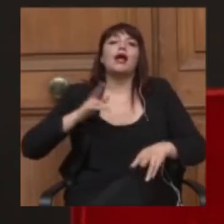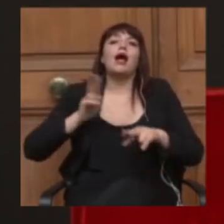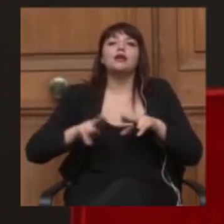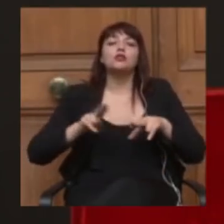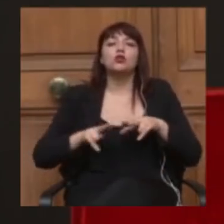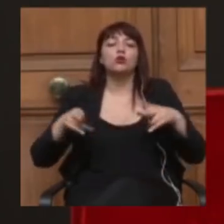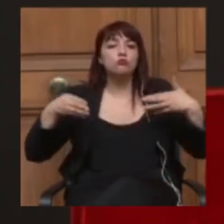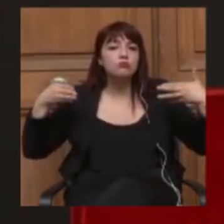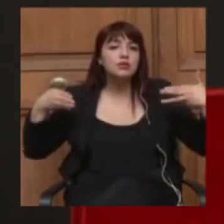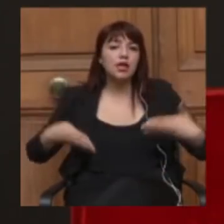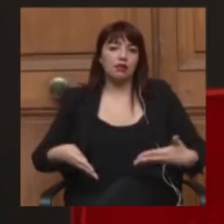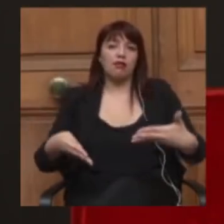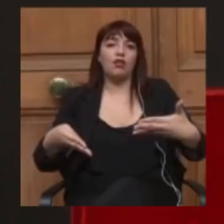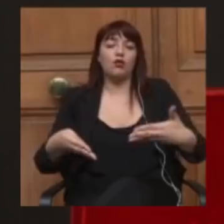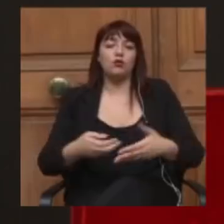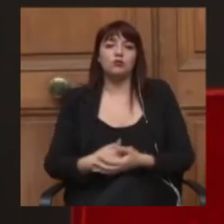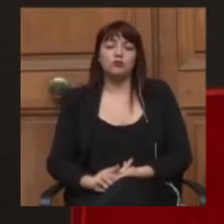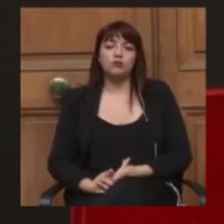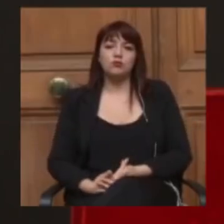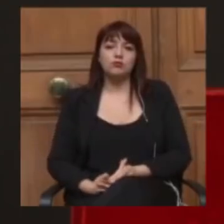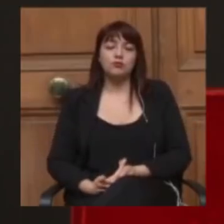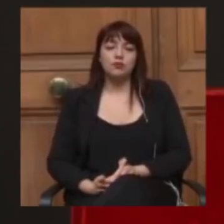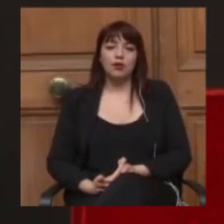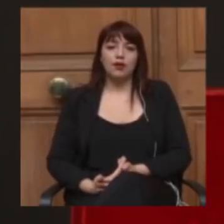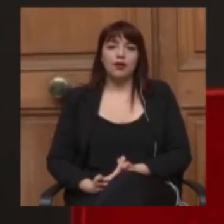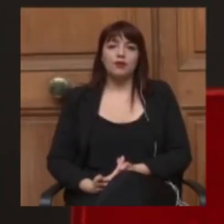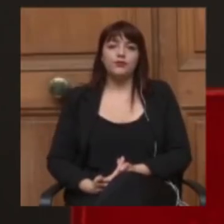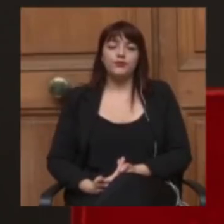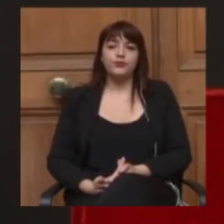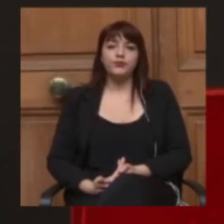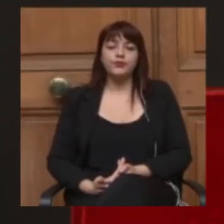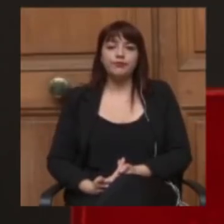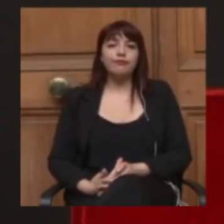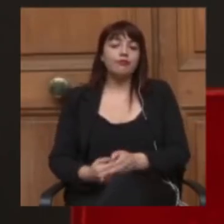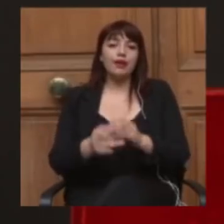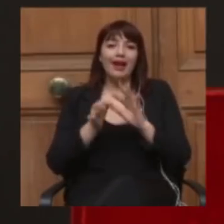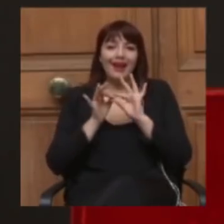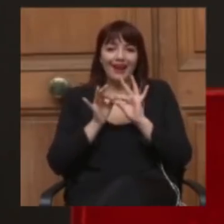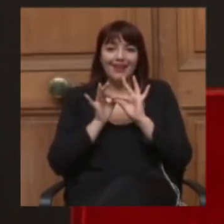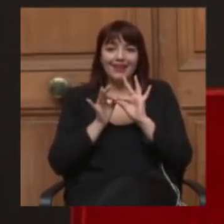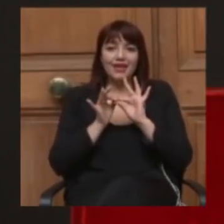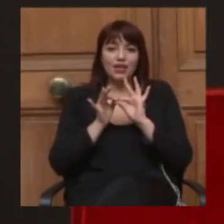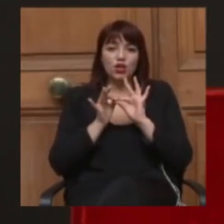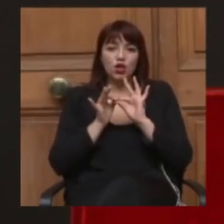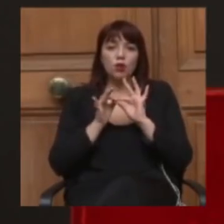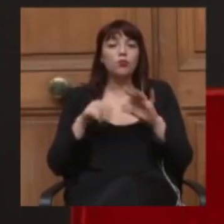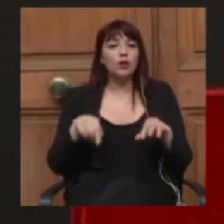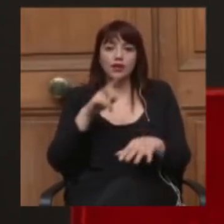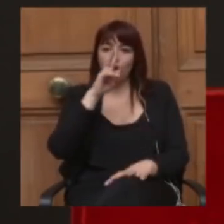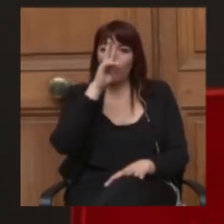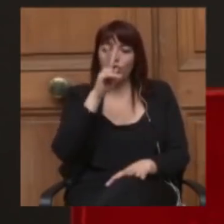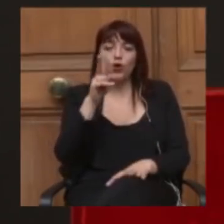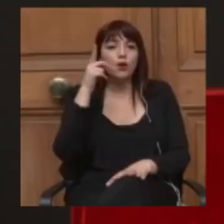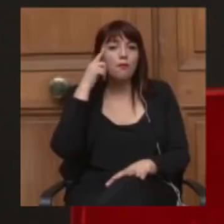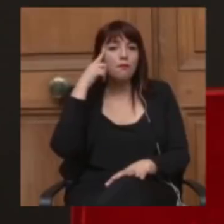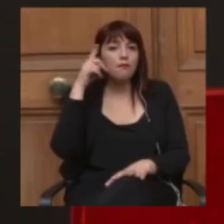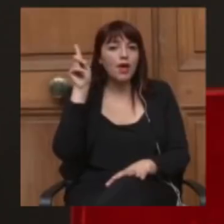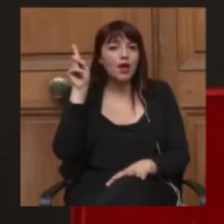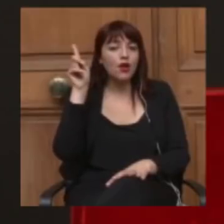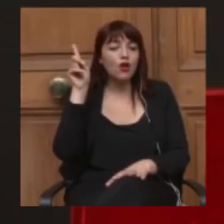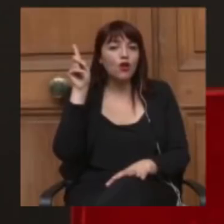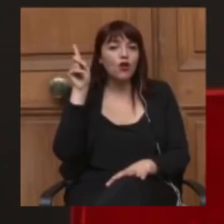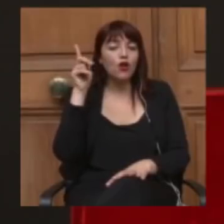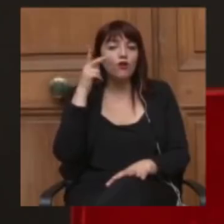possible. So I thank you for this honor, but I will take this as an honor that you